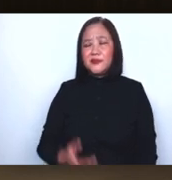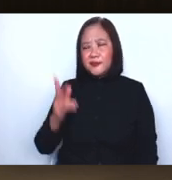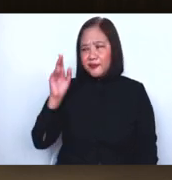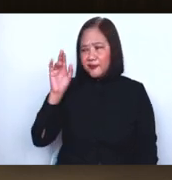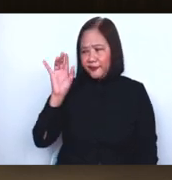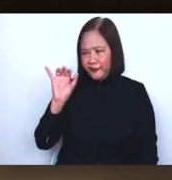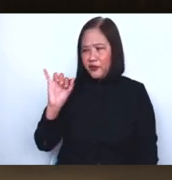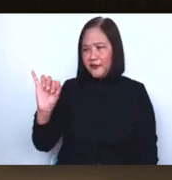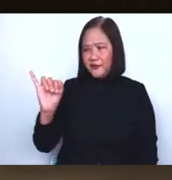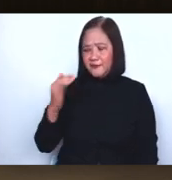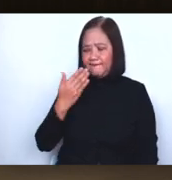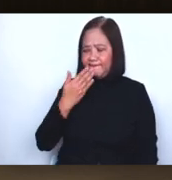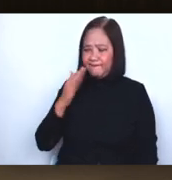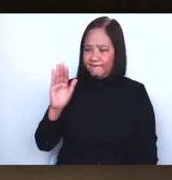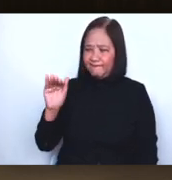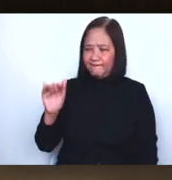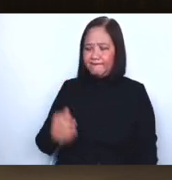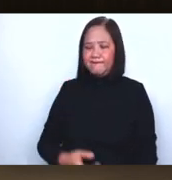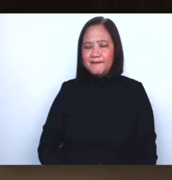Forever.